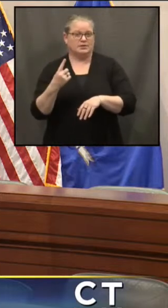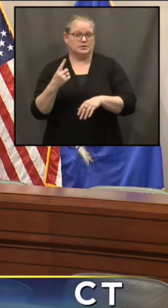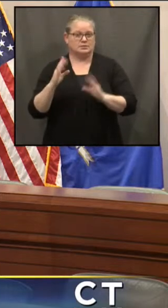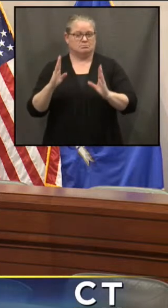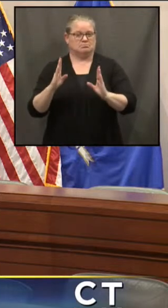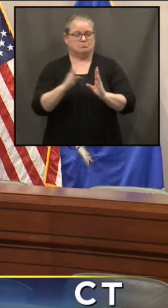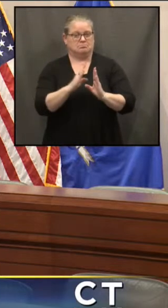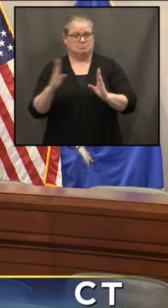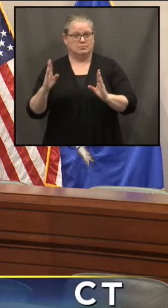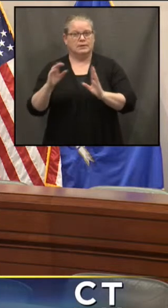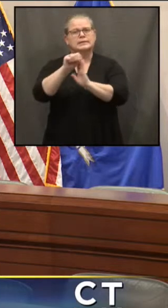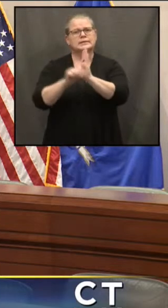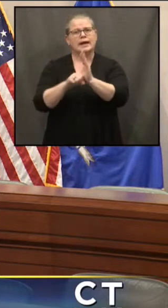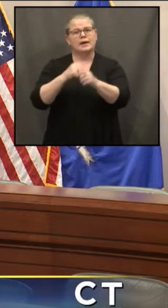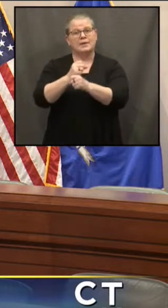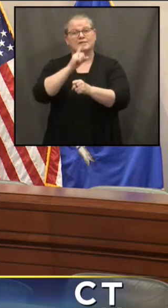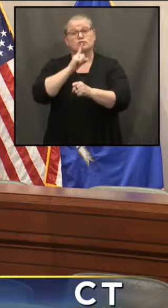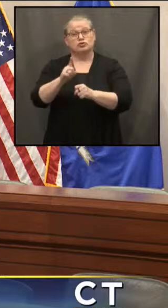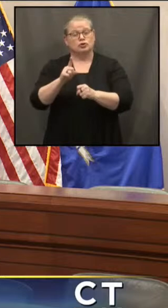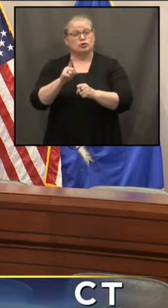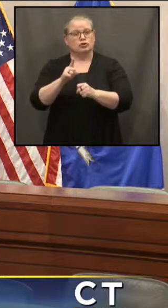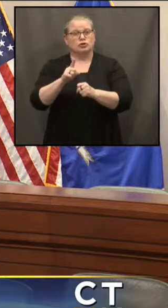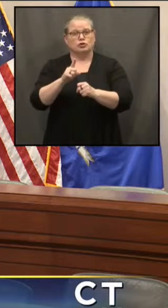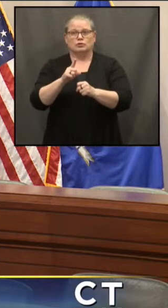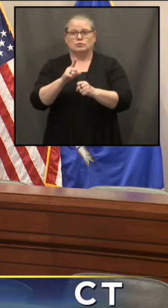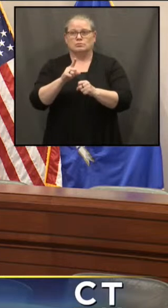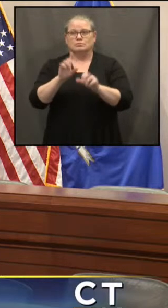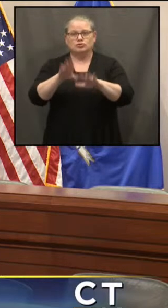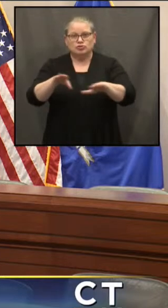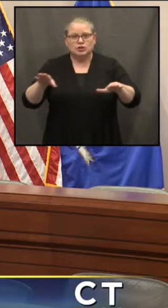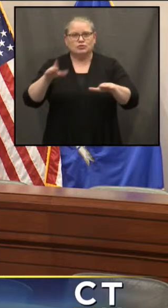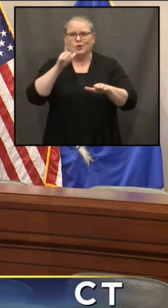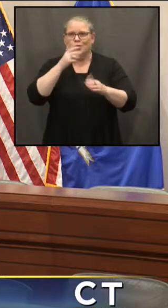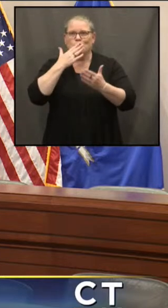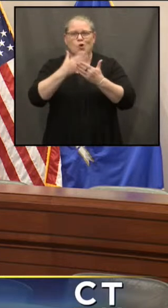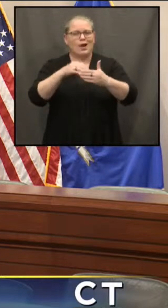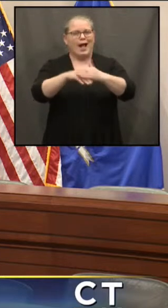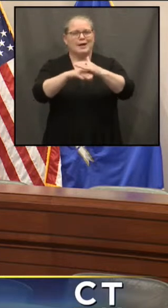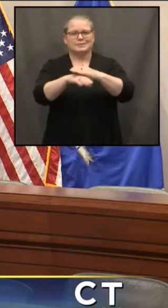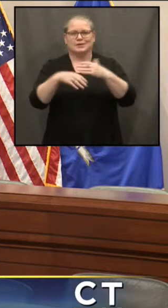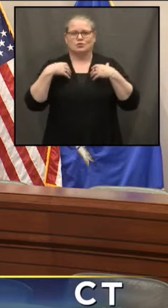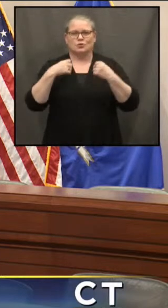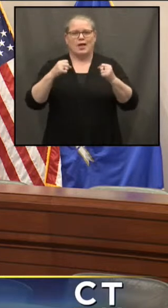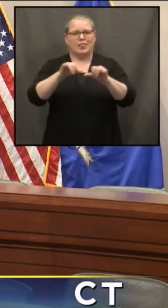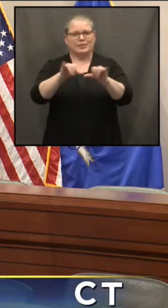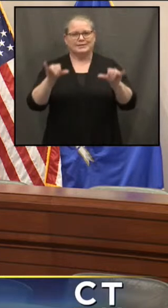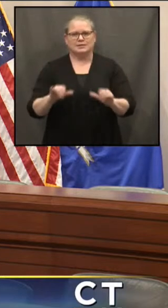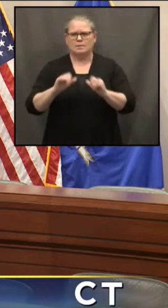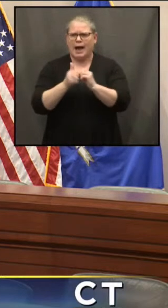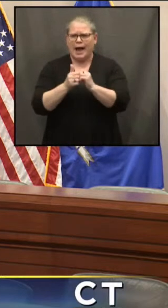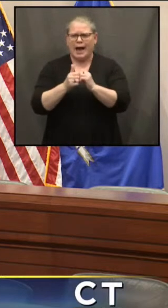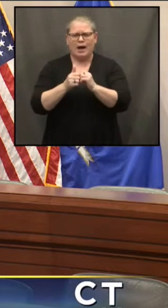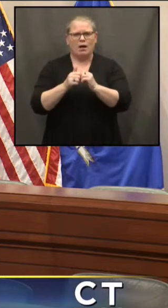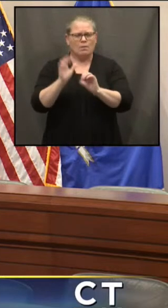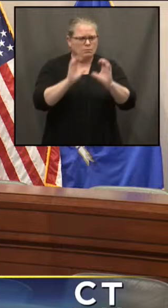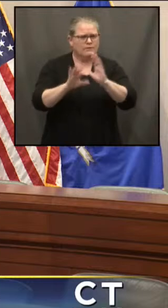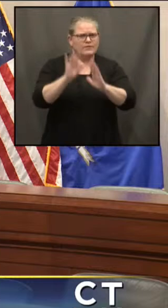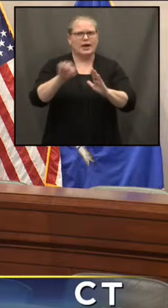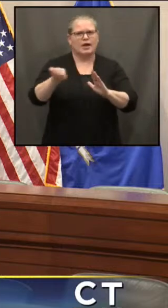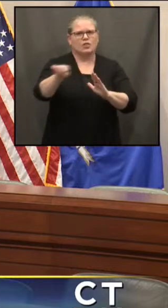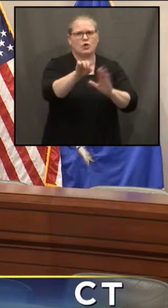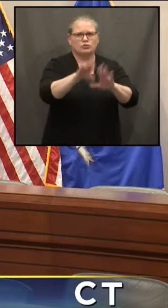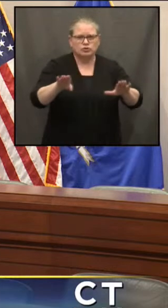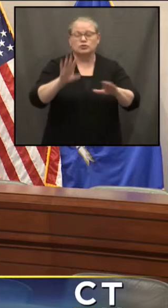those vaccines are reaching children who might not have good access to the healthcare system? I know you mentioned the school-based health clinics.